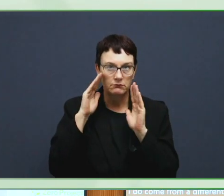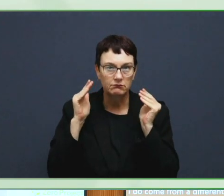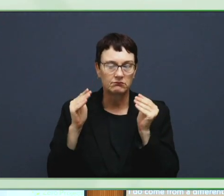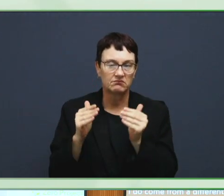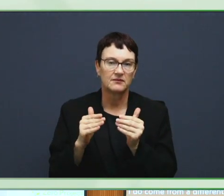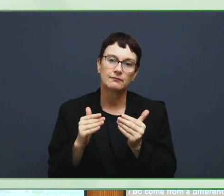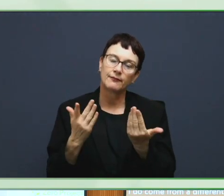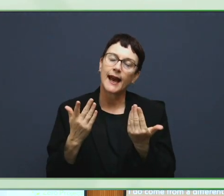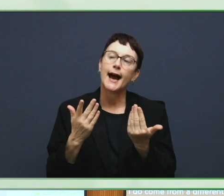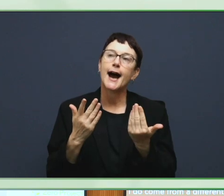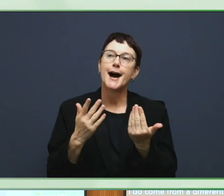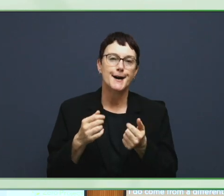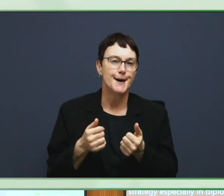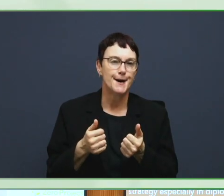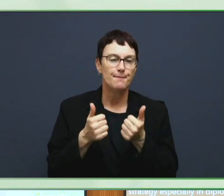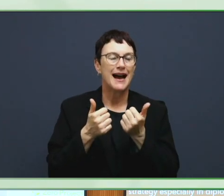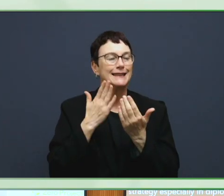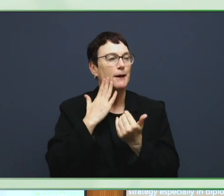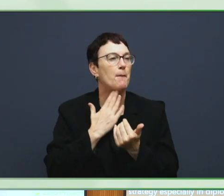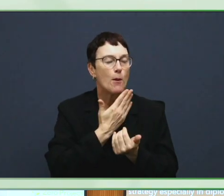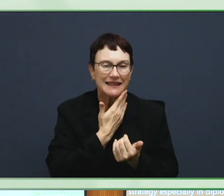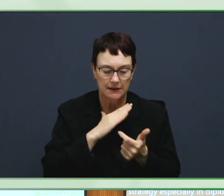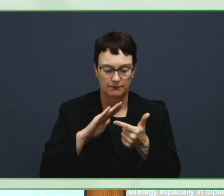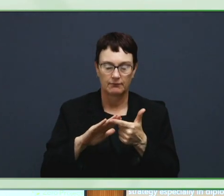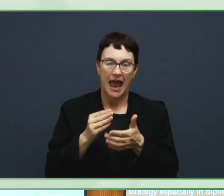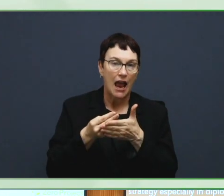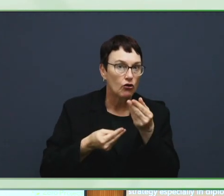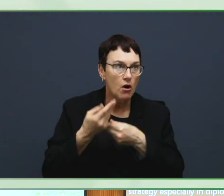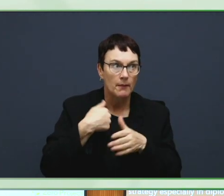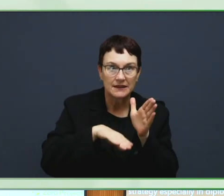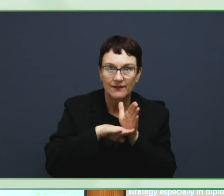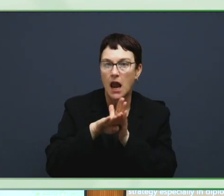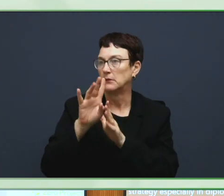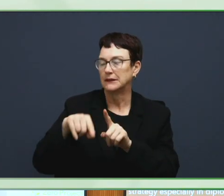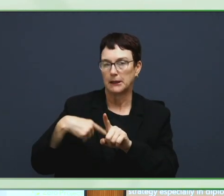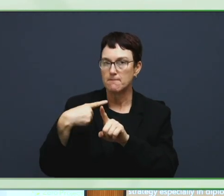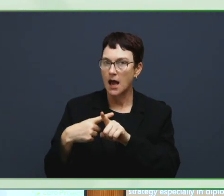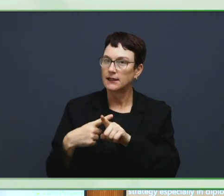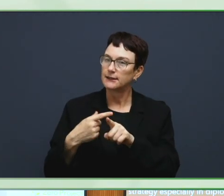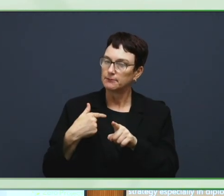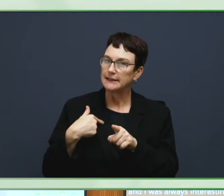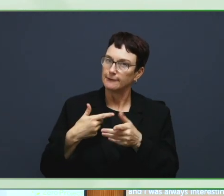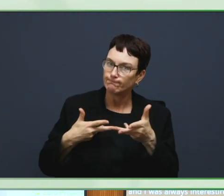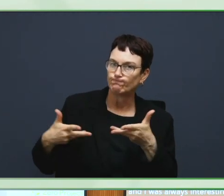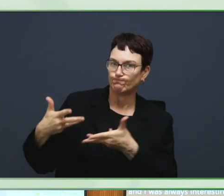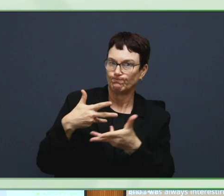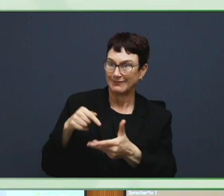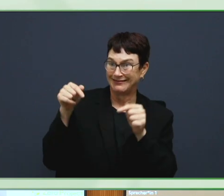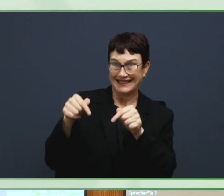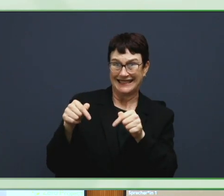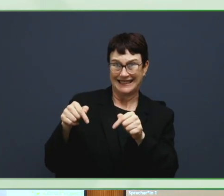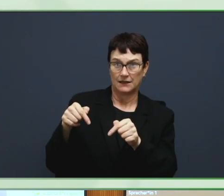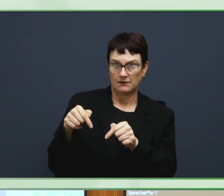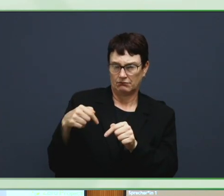development. And I was always interested in making society work for everybody. So I had that background coming into this